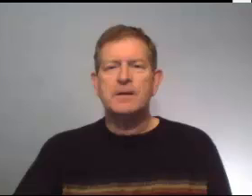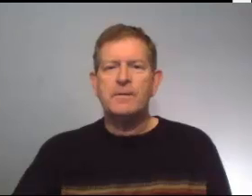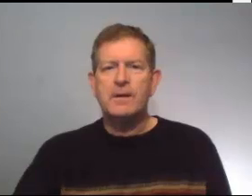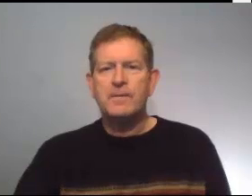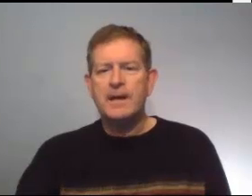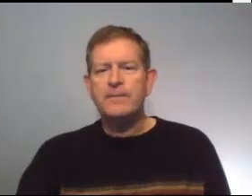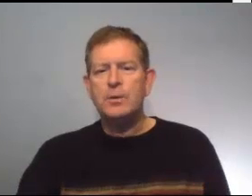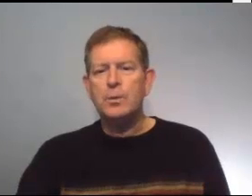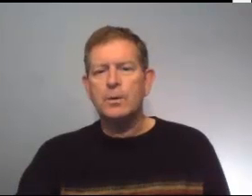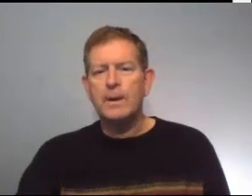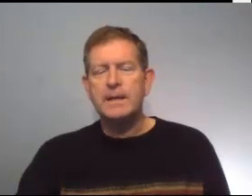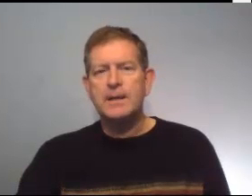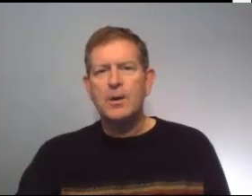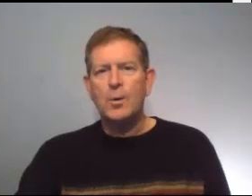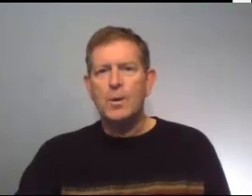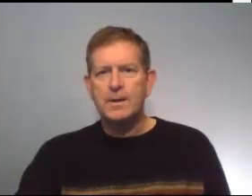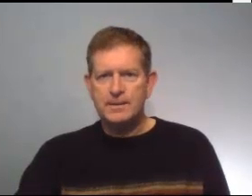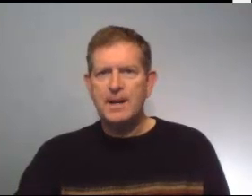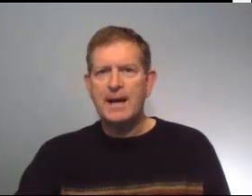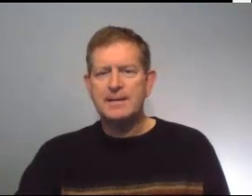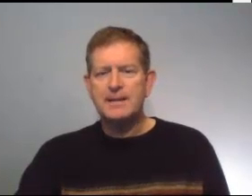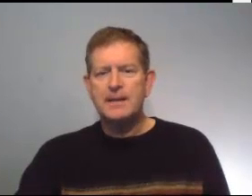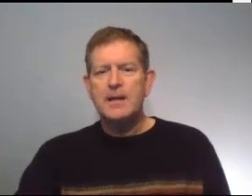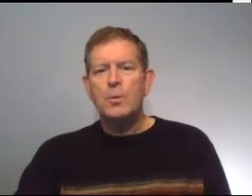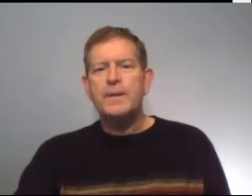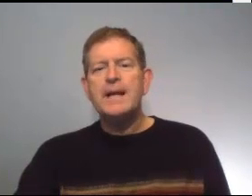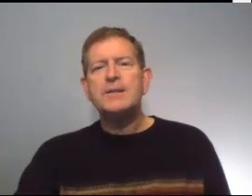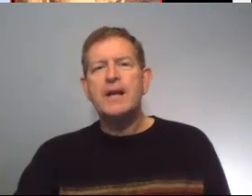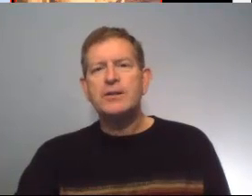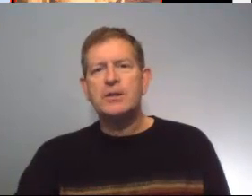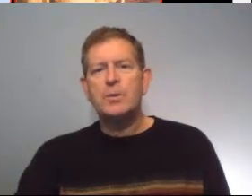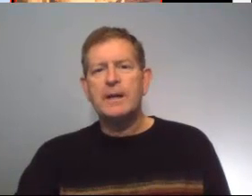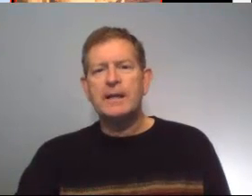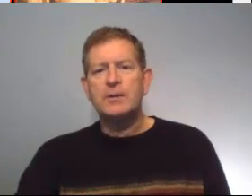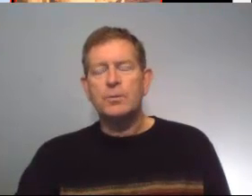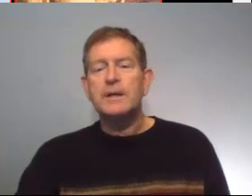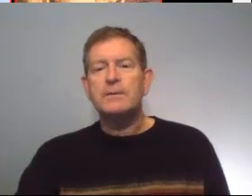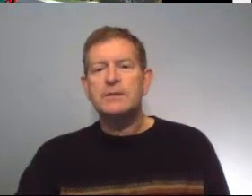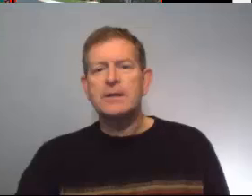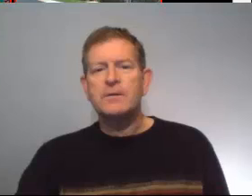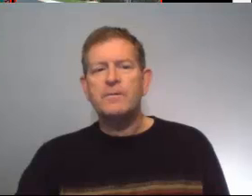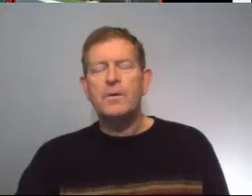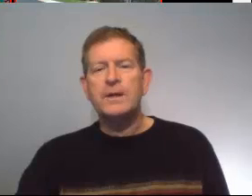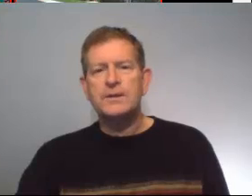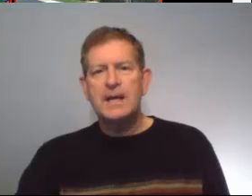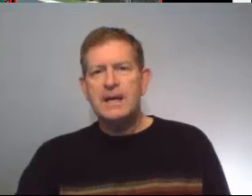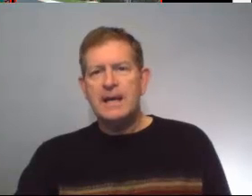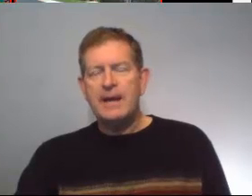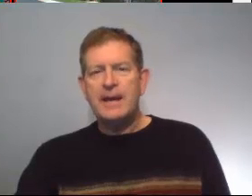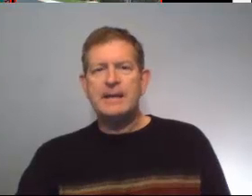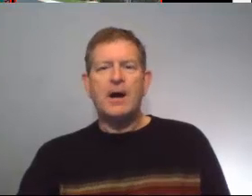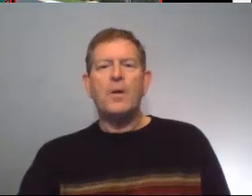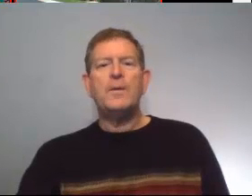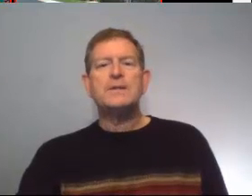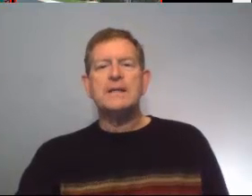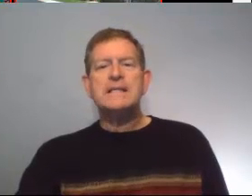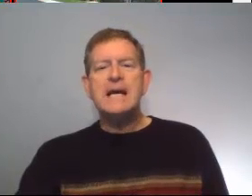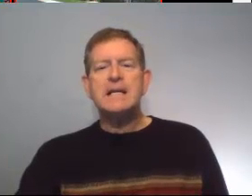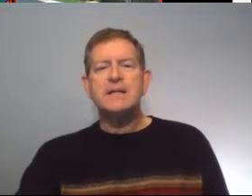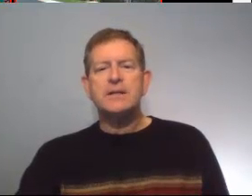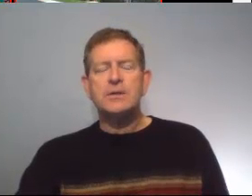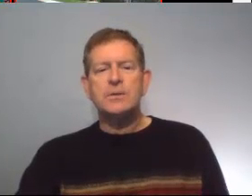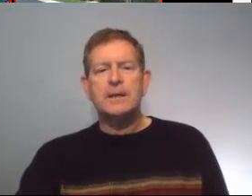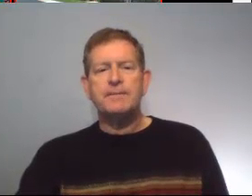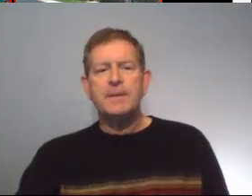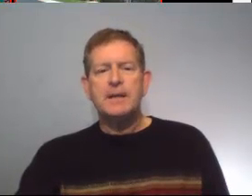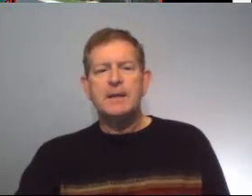click to verify if you were right or not. Well, the next section is where I'd like to really start to focus. And although it's